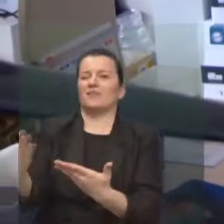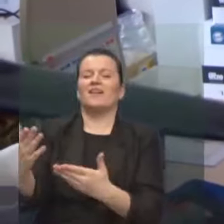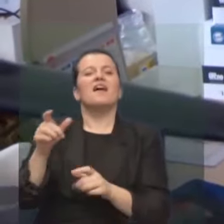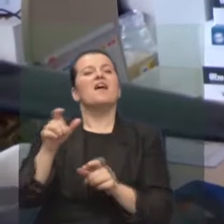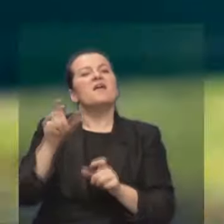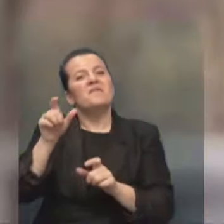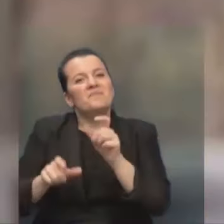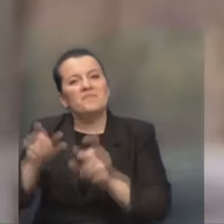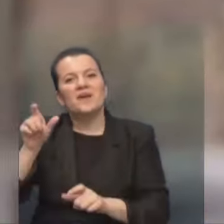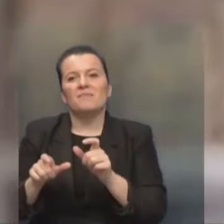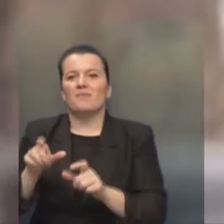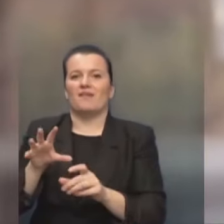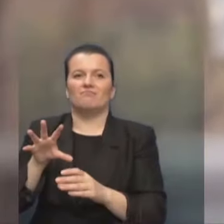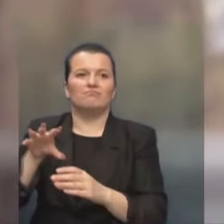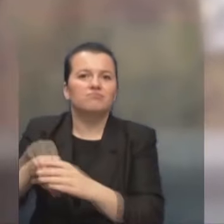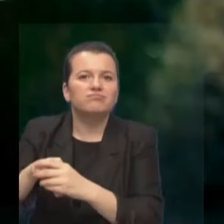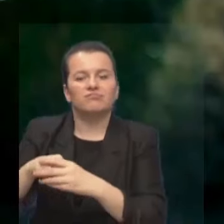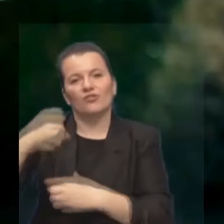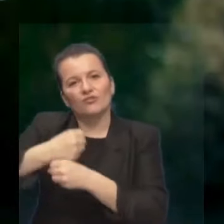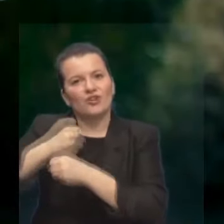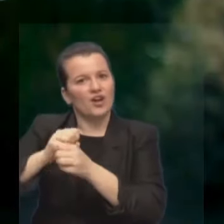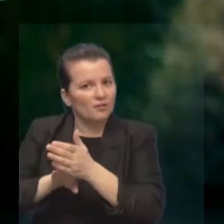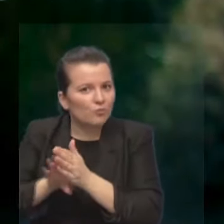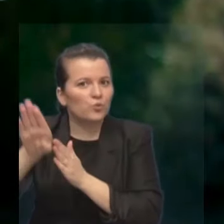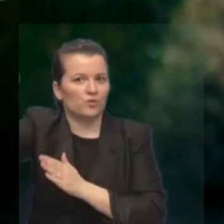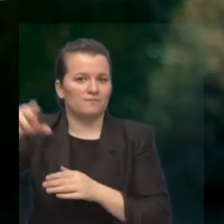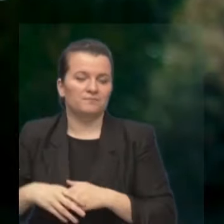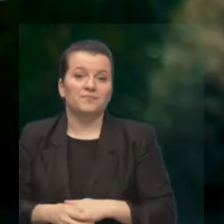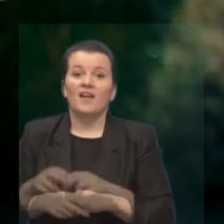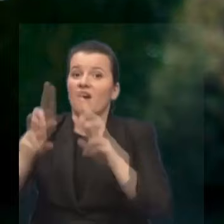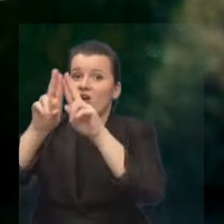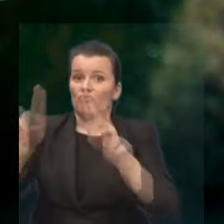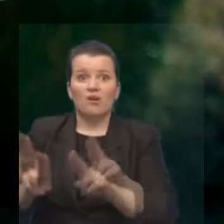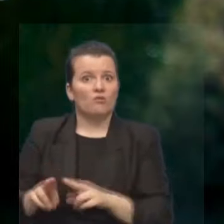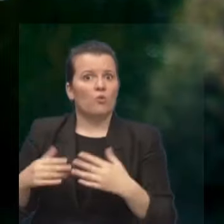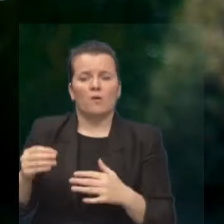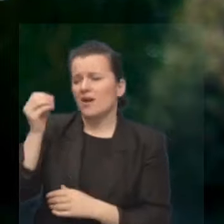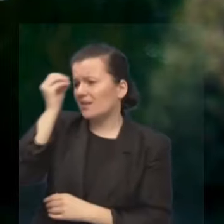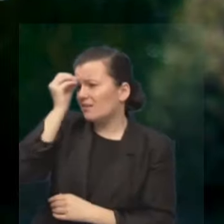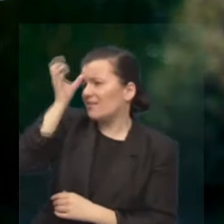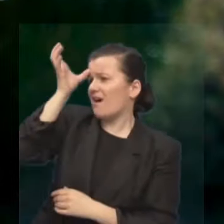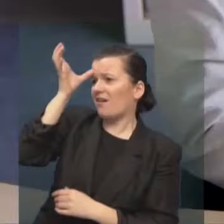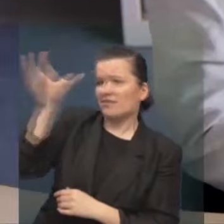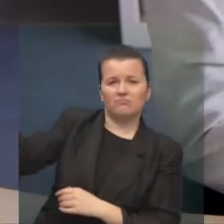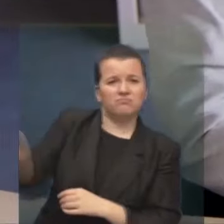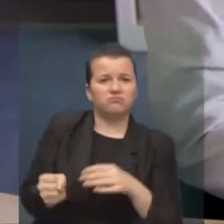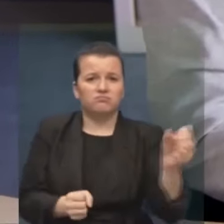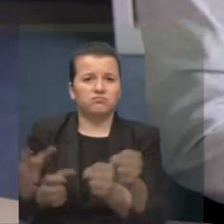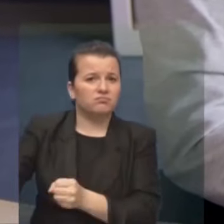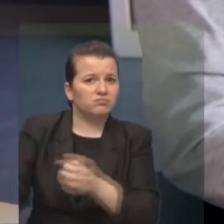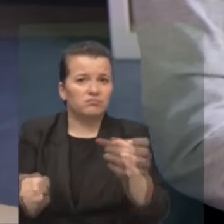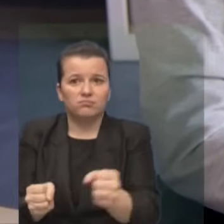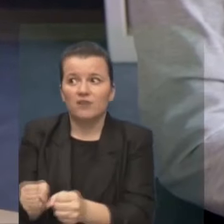careers. And Renault brings together men and women of talent who want to join an adventure